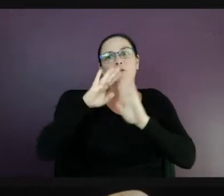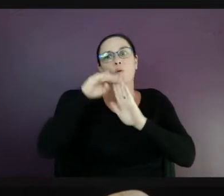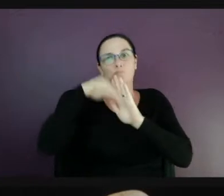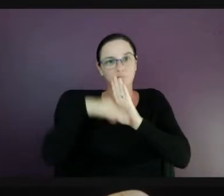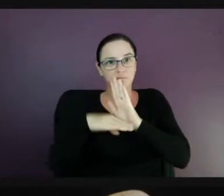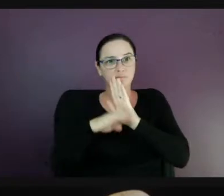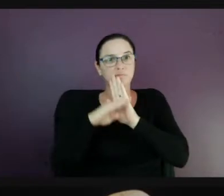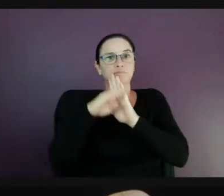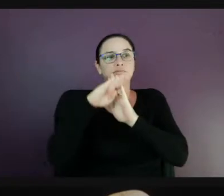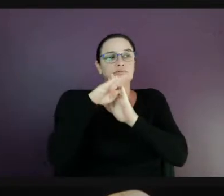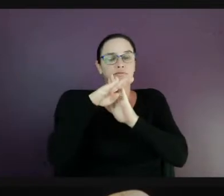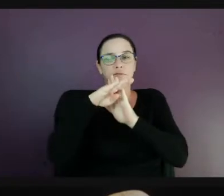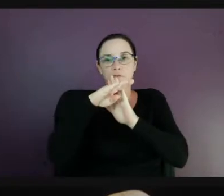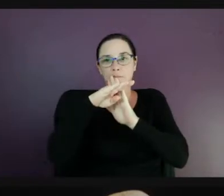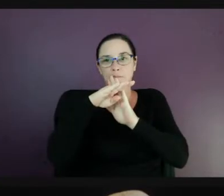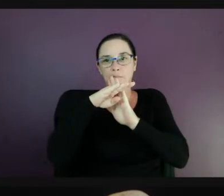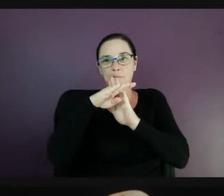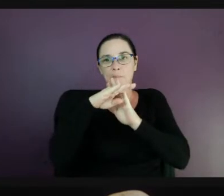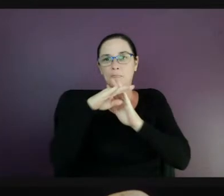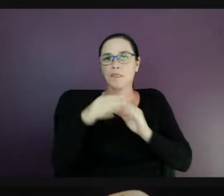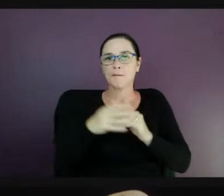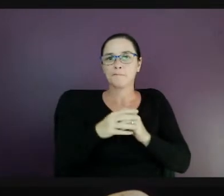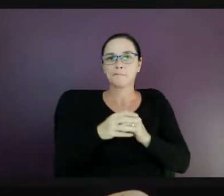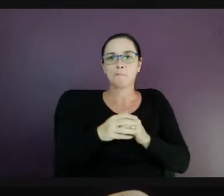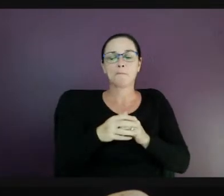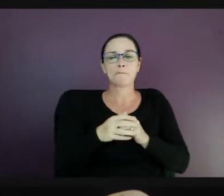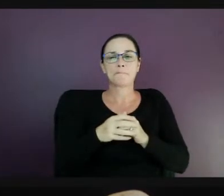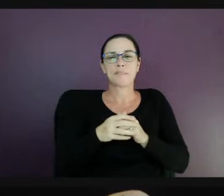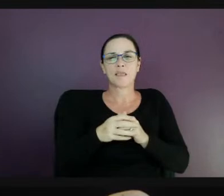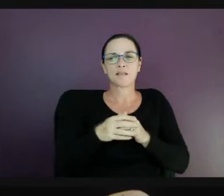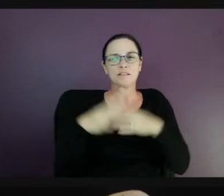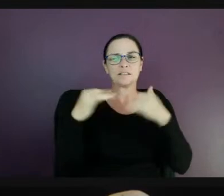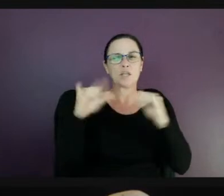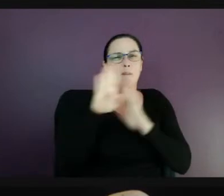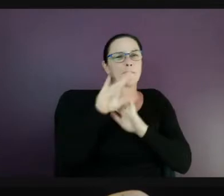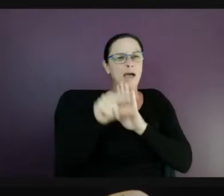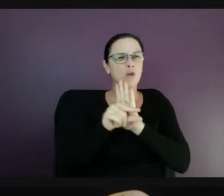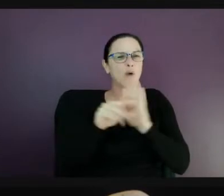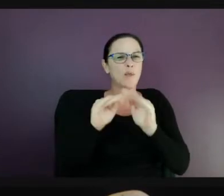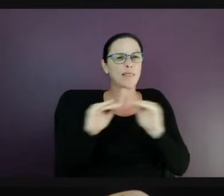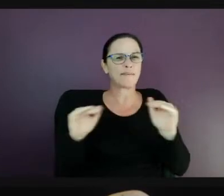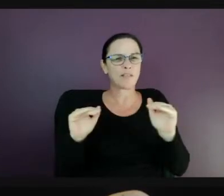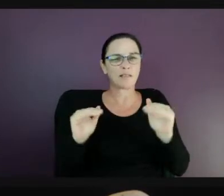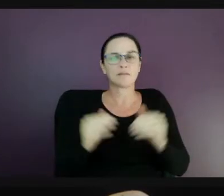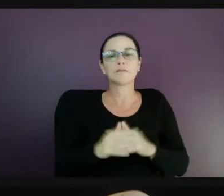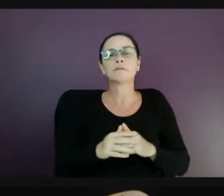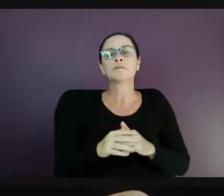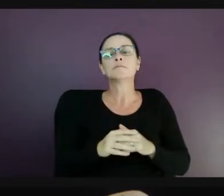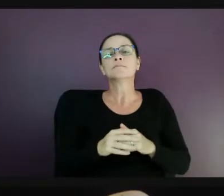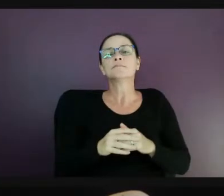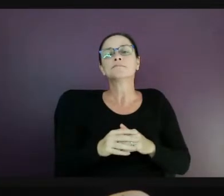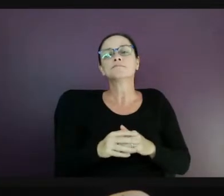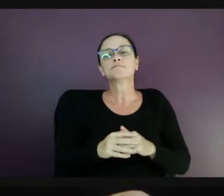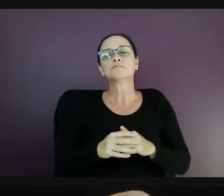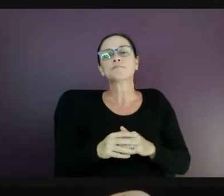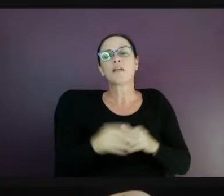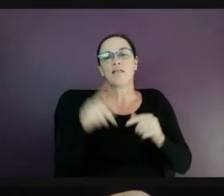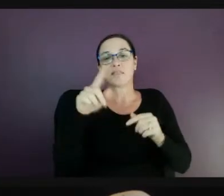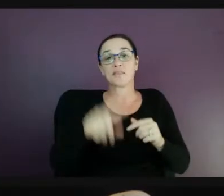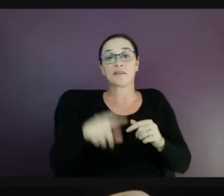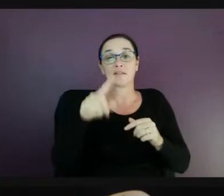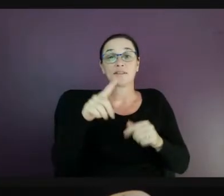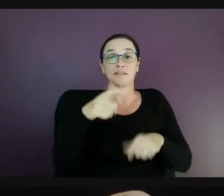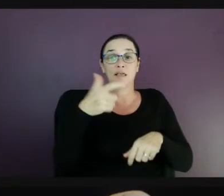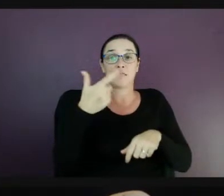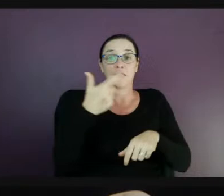up, above background still. Here is a similar depth and time plot for the last month. So here